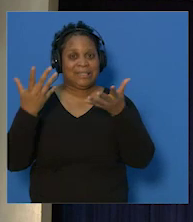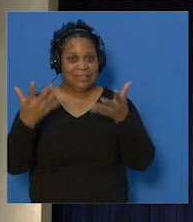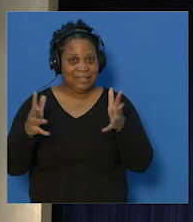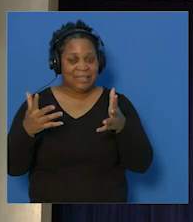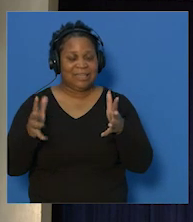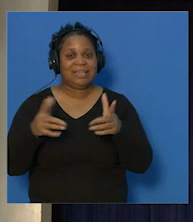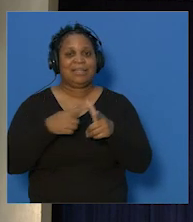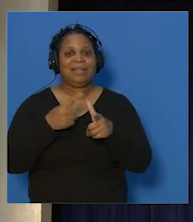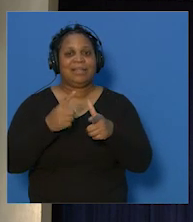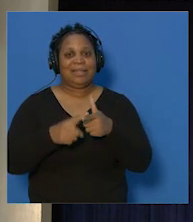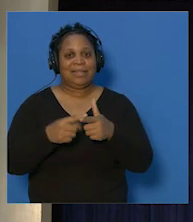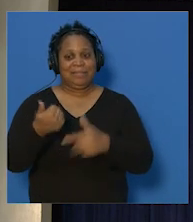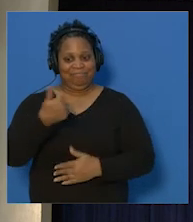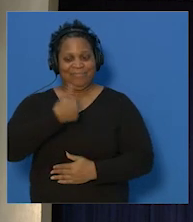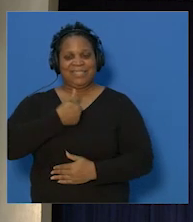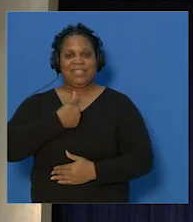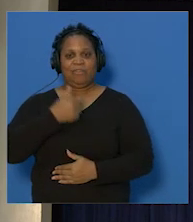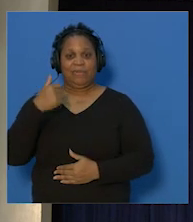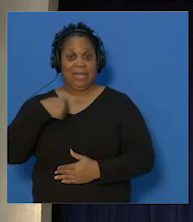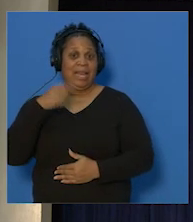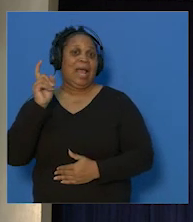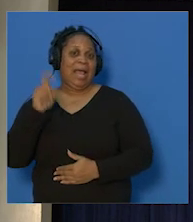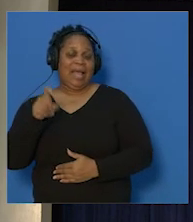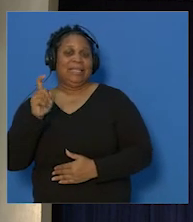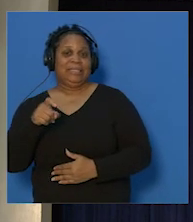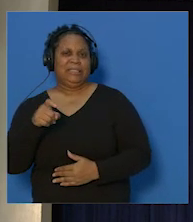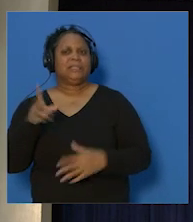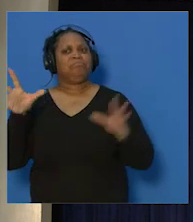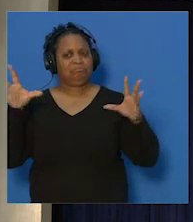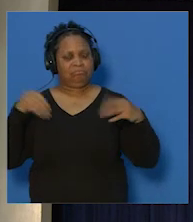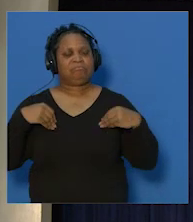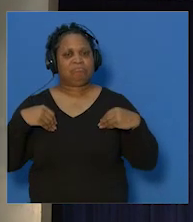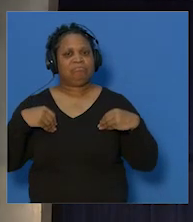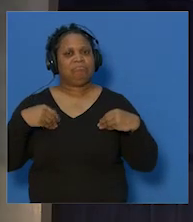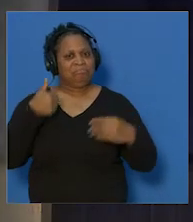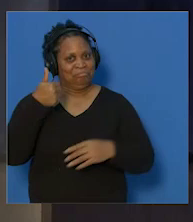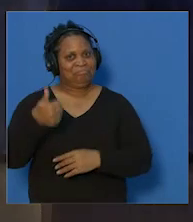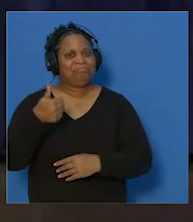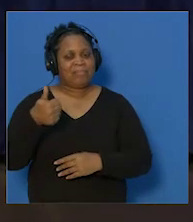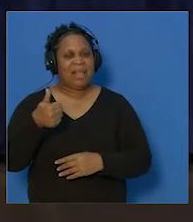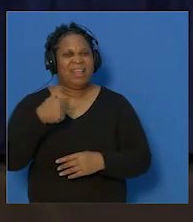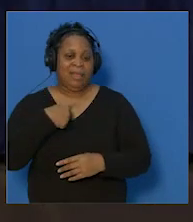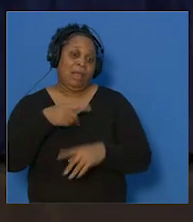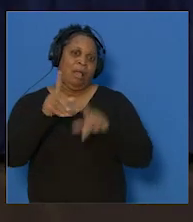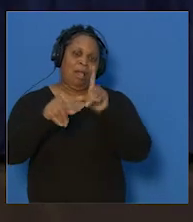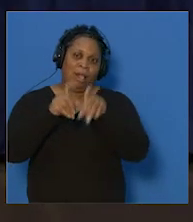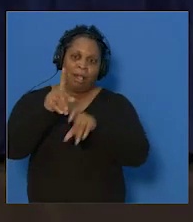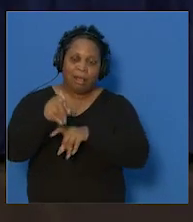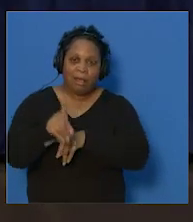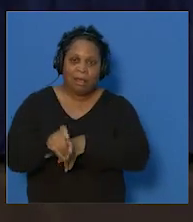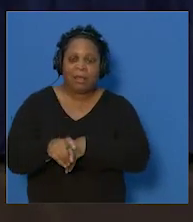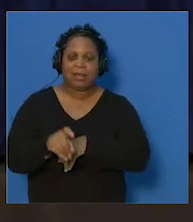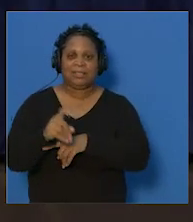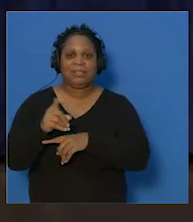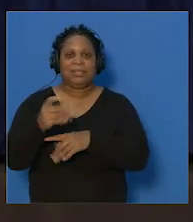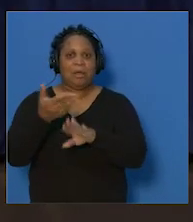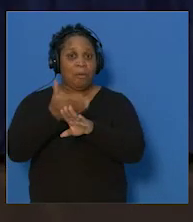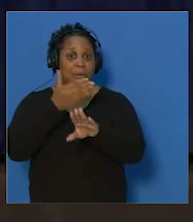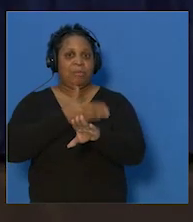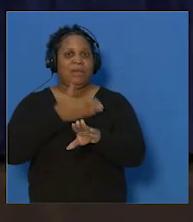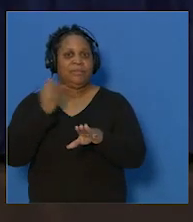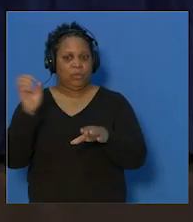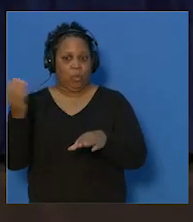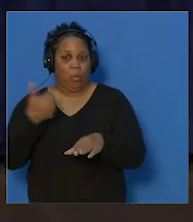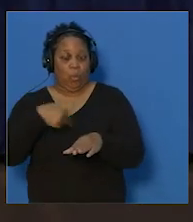it comes to myself, and I need to make sure that the approval is given. And I ask questions with anything prior, so we are